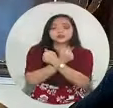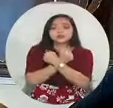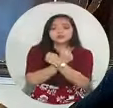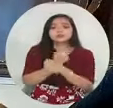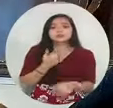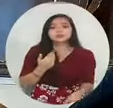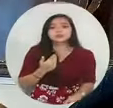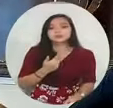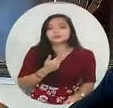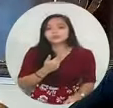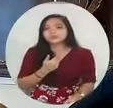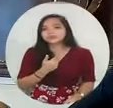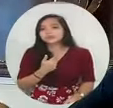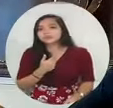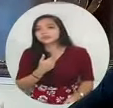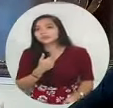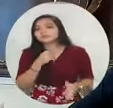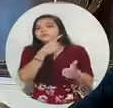me